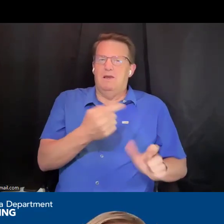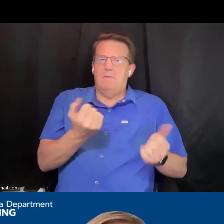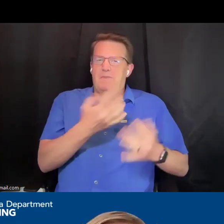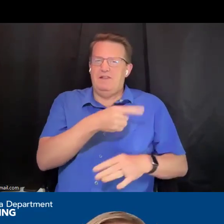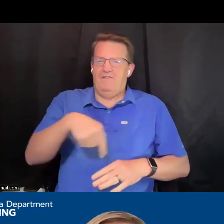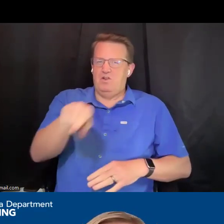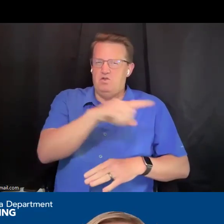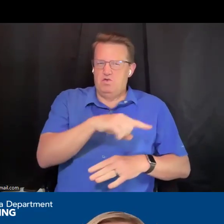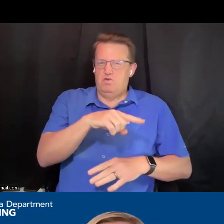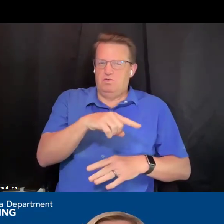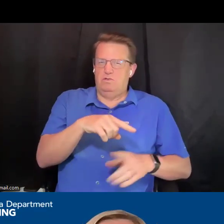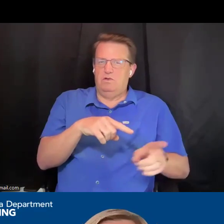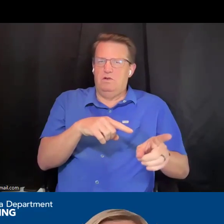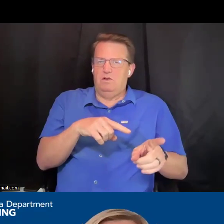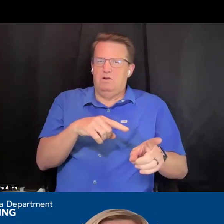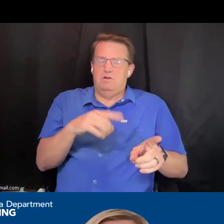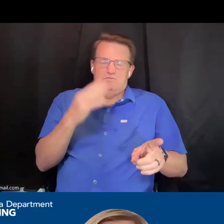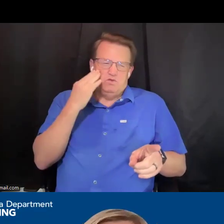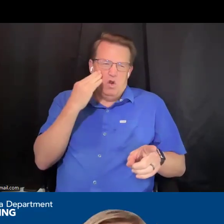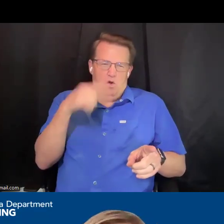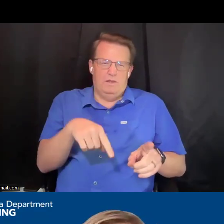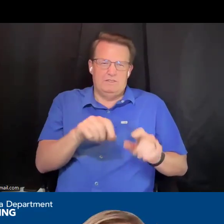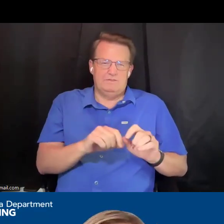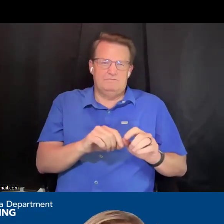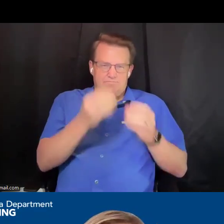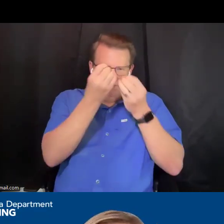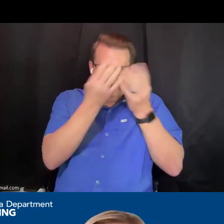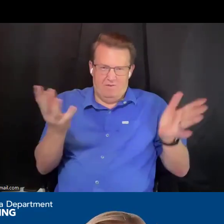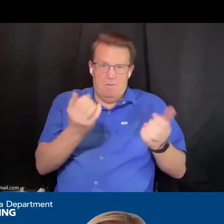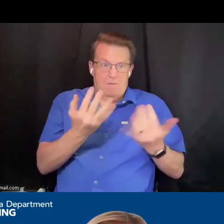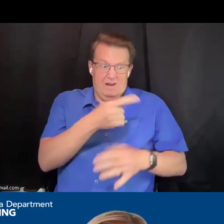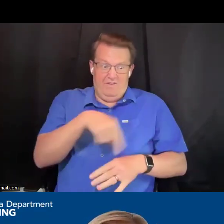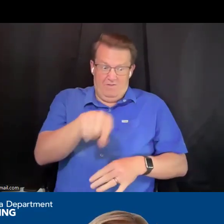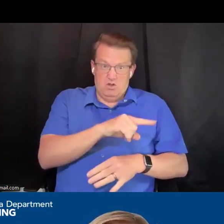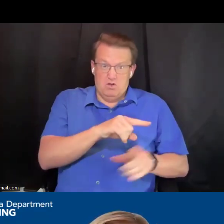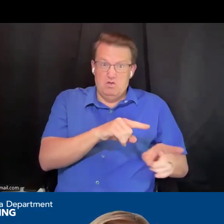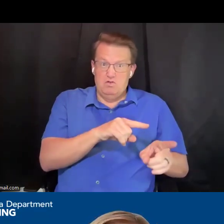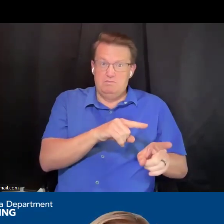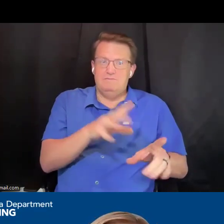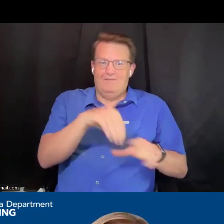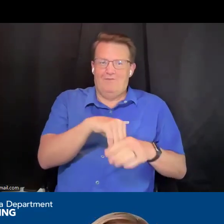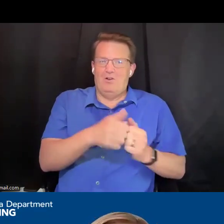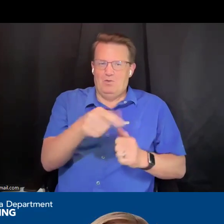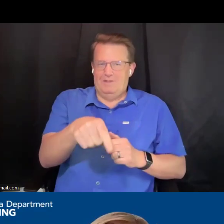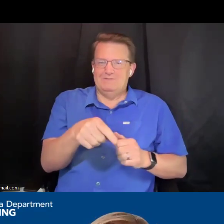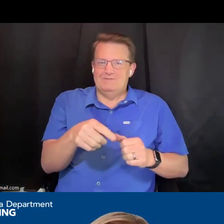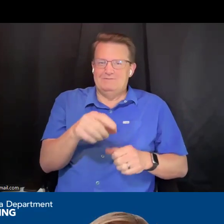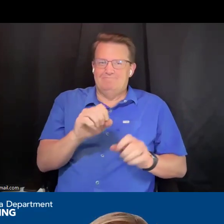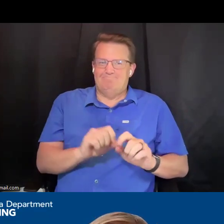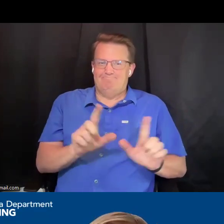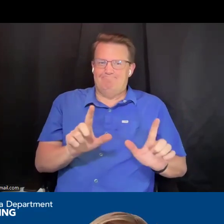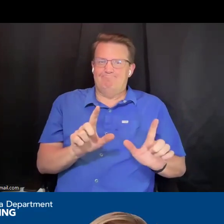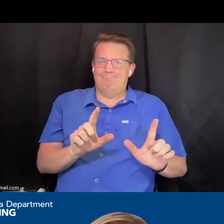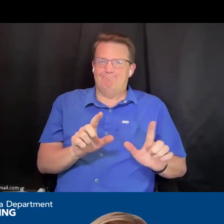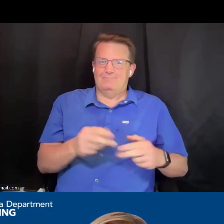us today and many people who are represented in this slide if you're an older adult joining us. This is a